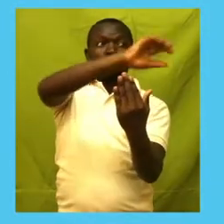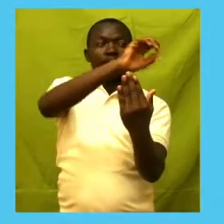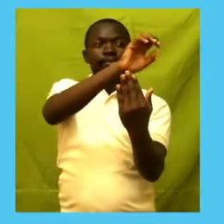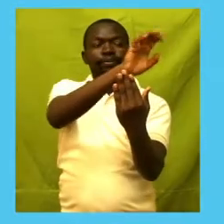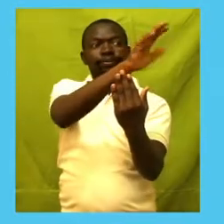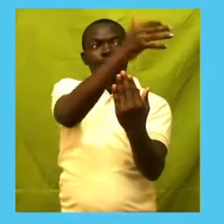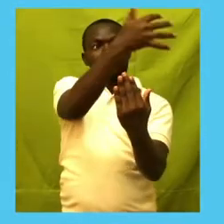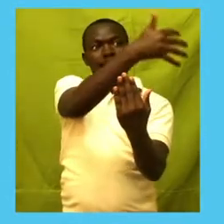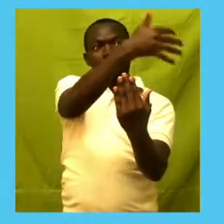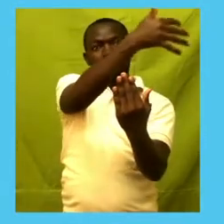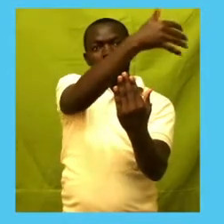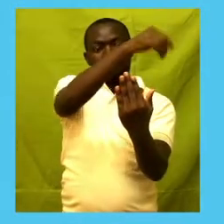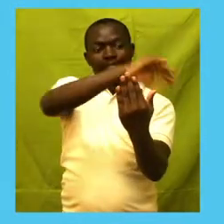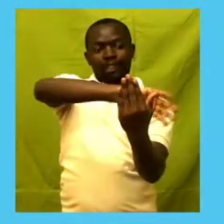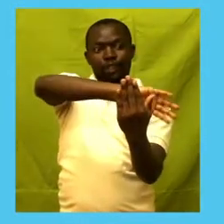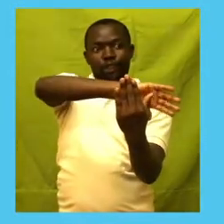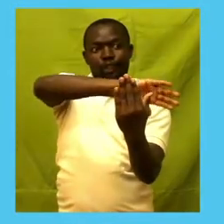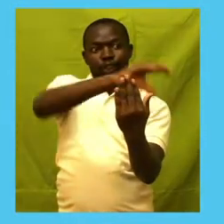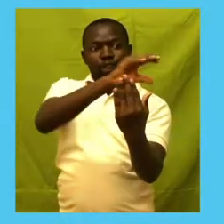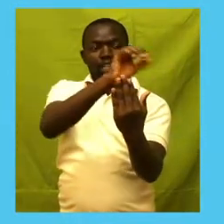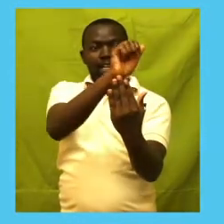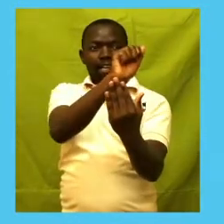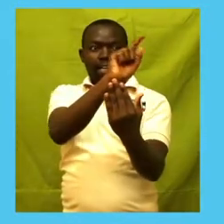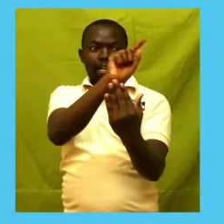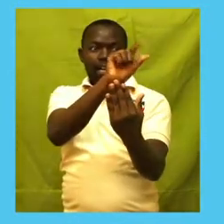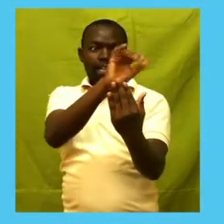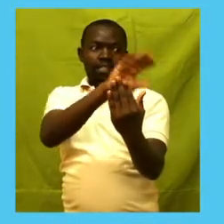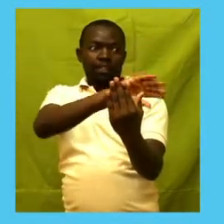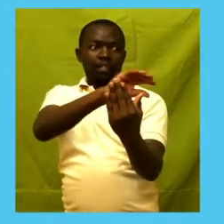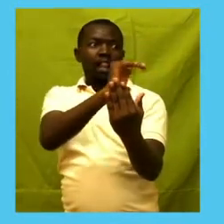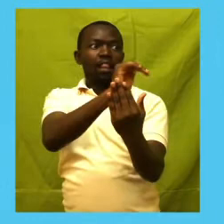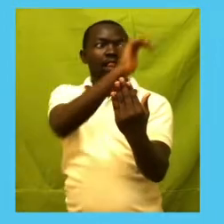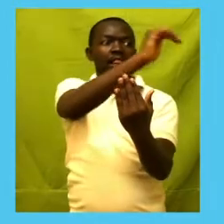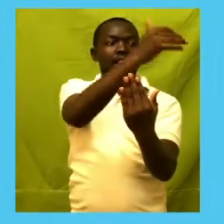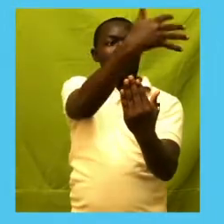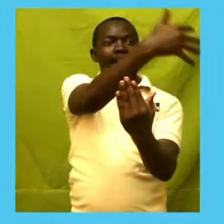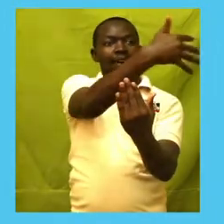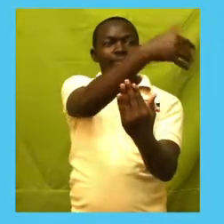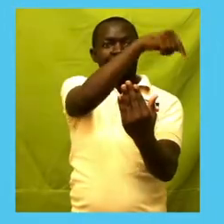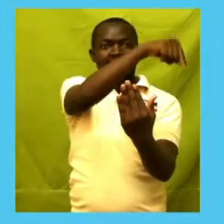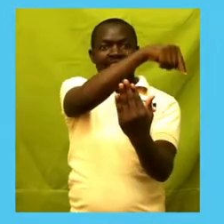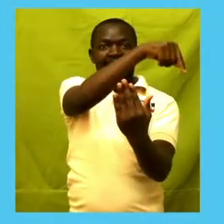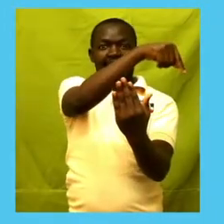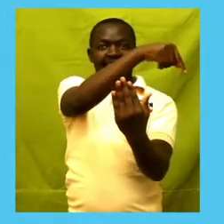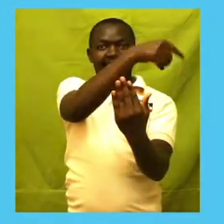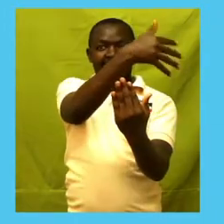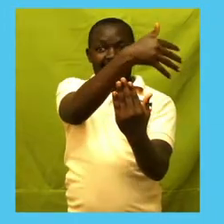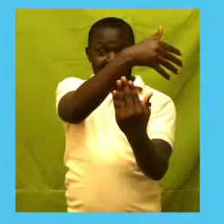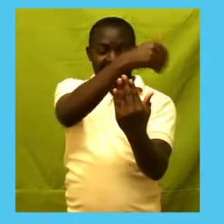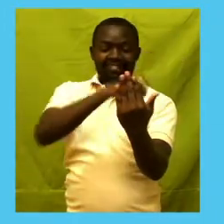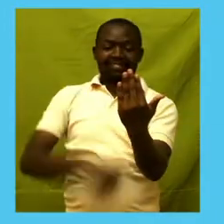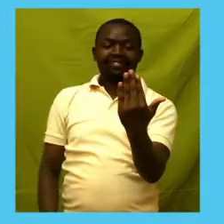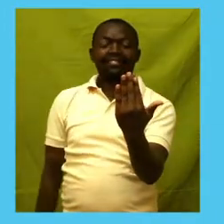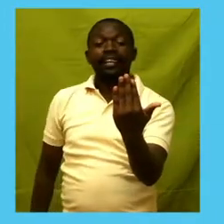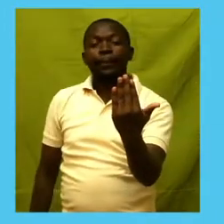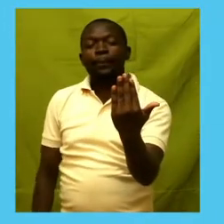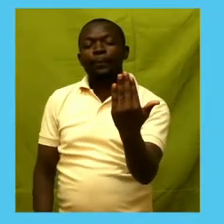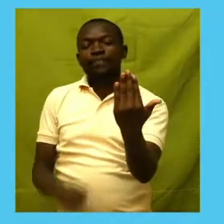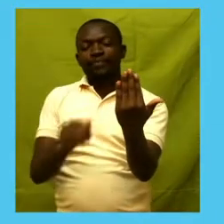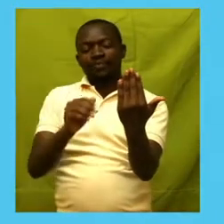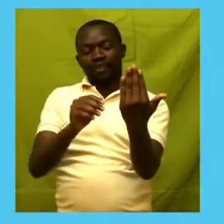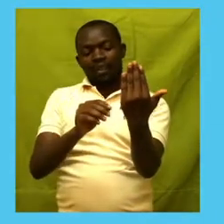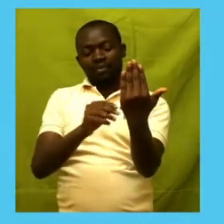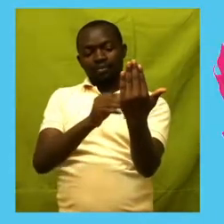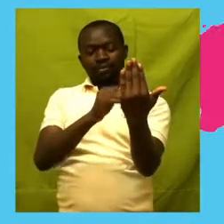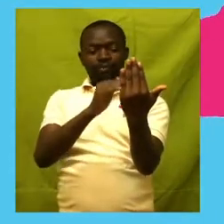separates Africa from America. So that is the Atlantic Ocean. All right, when